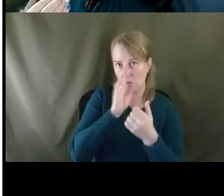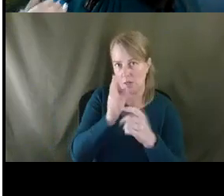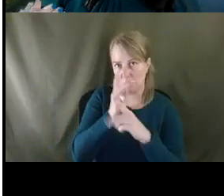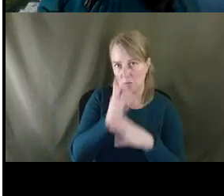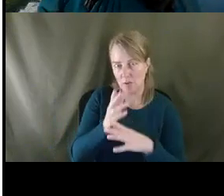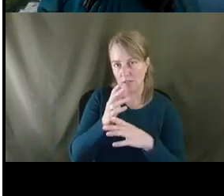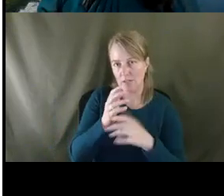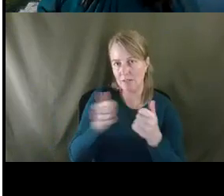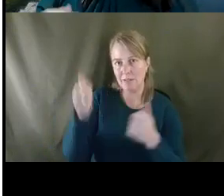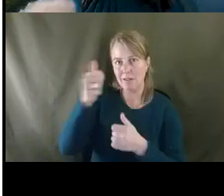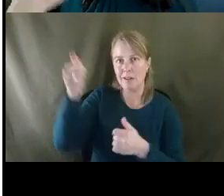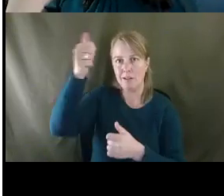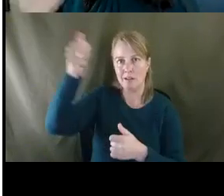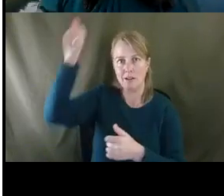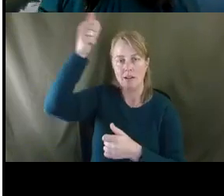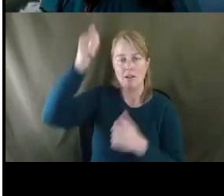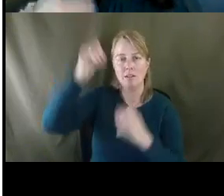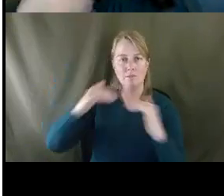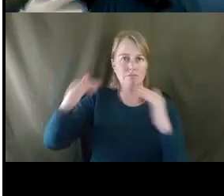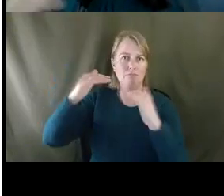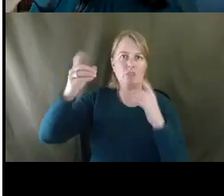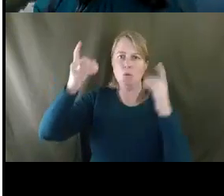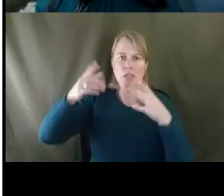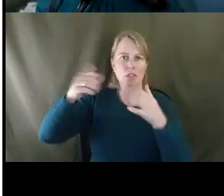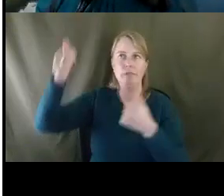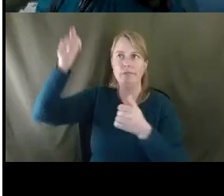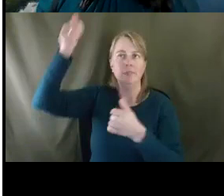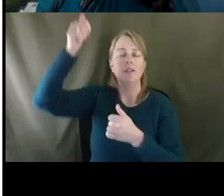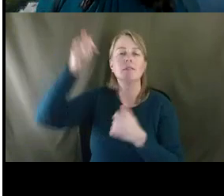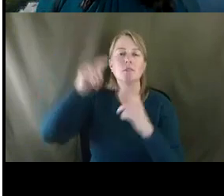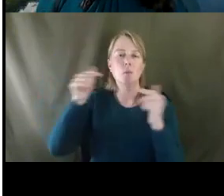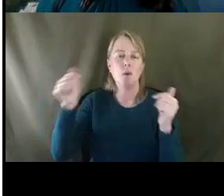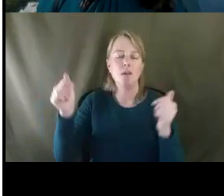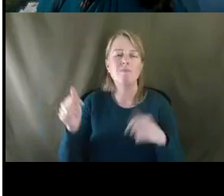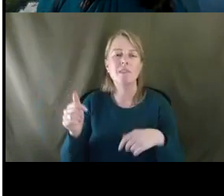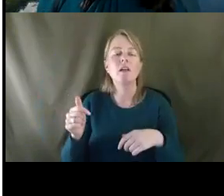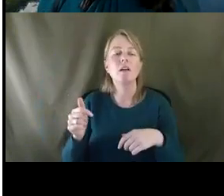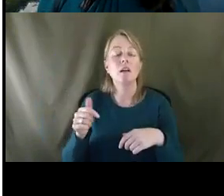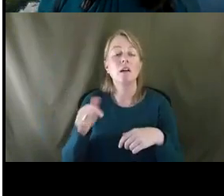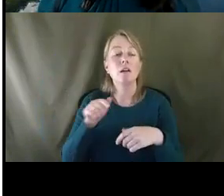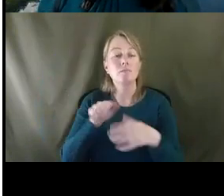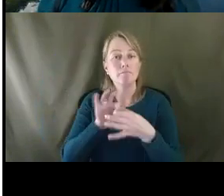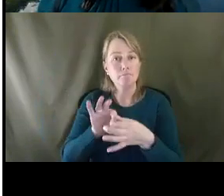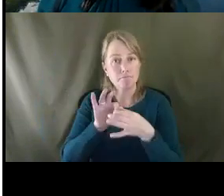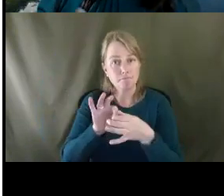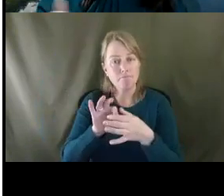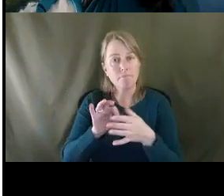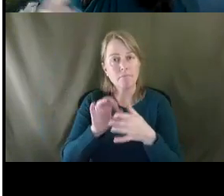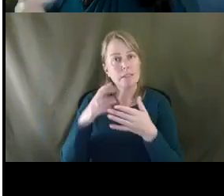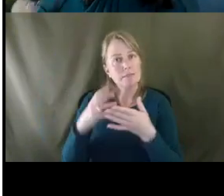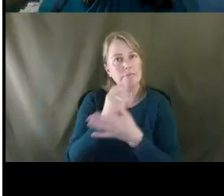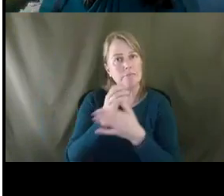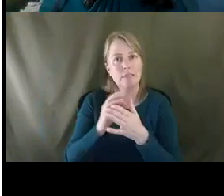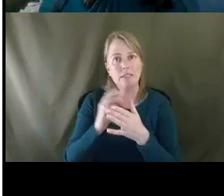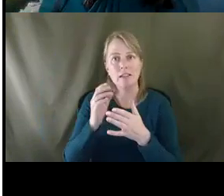their line managers, who report to their directors, and so on and so on. Disengagement can reach an all-time high when there is a lack